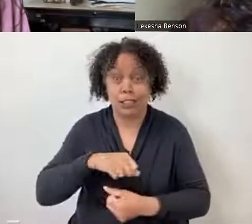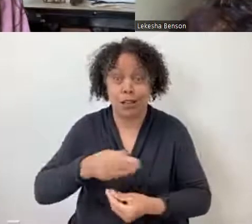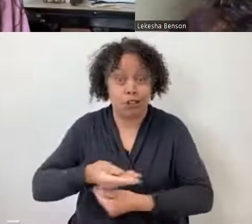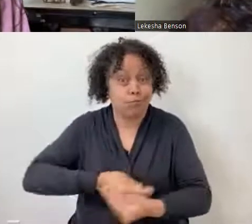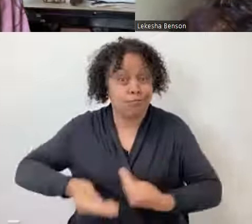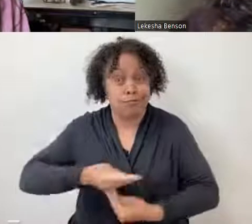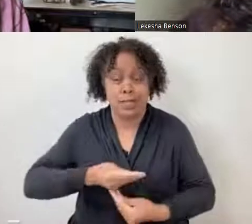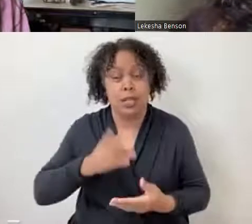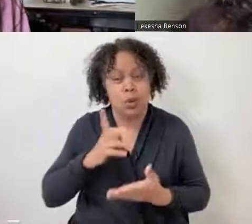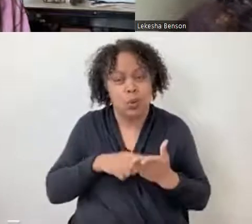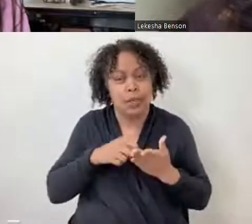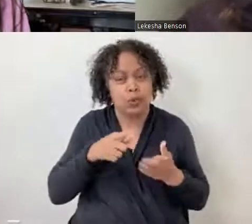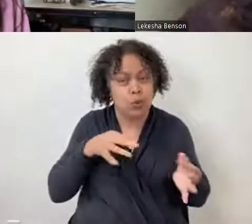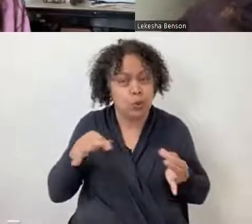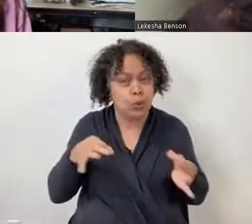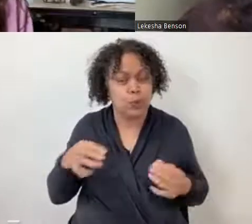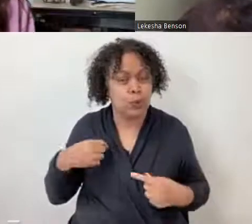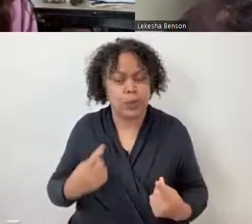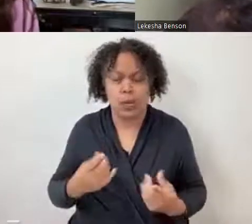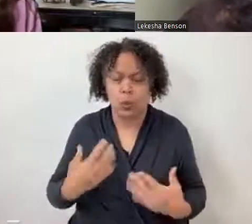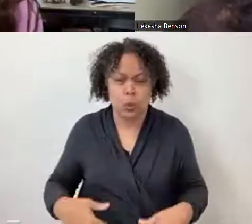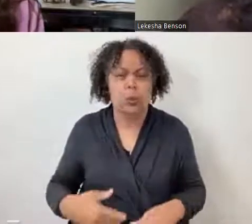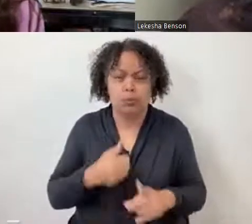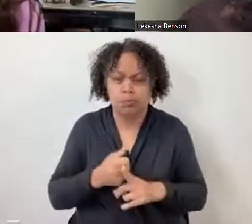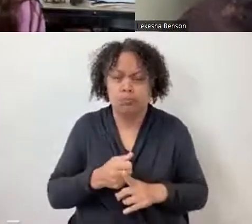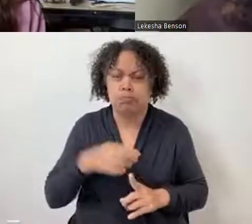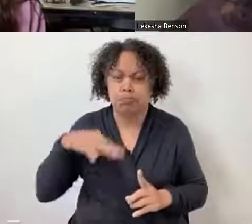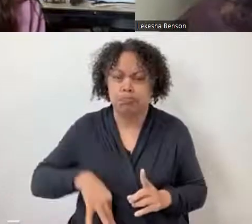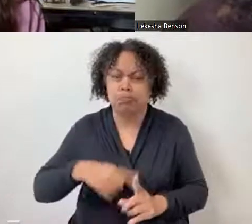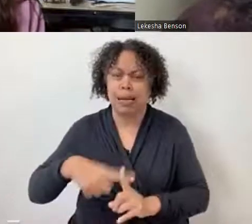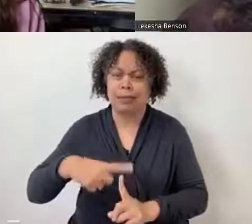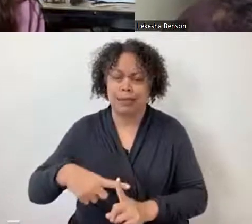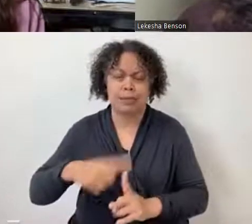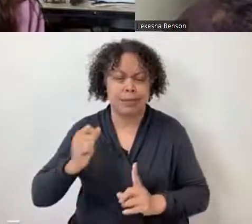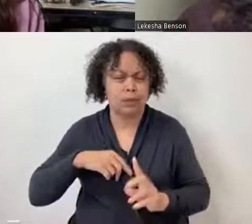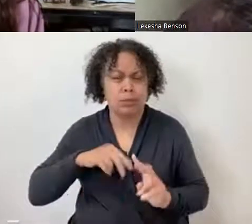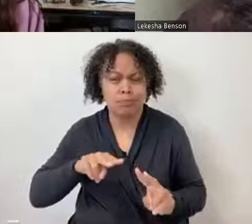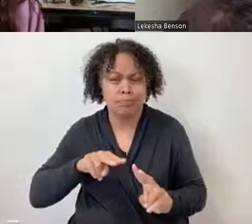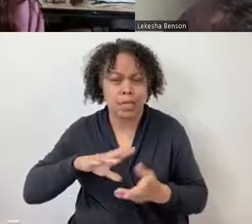practices you've outlined are very impactful. We look forward to learning more about your work.